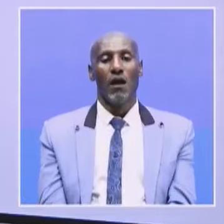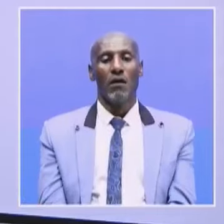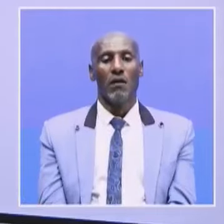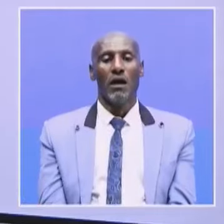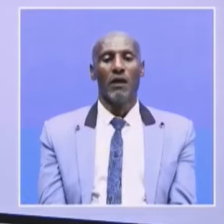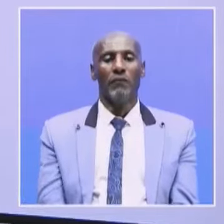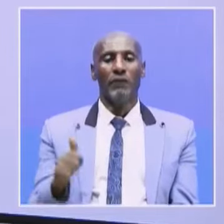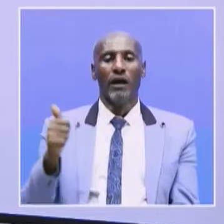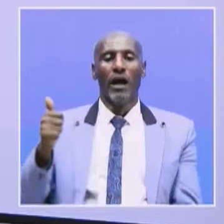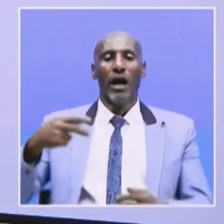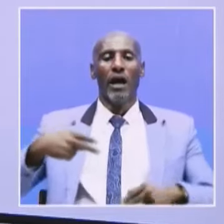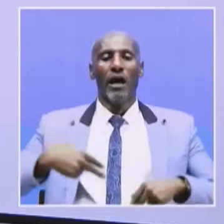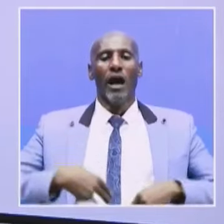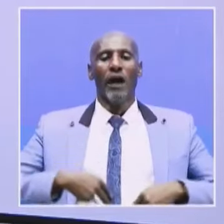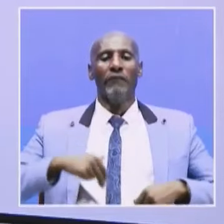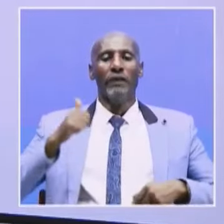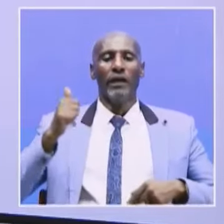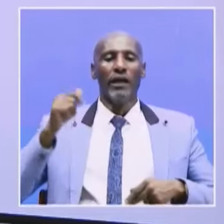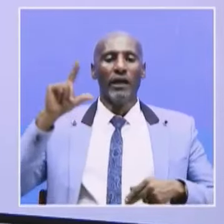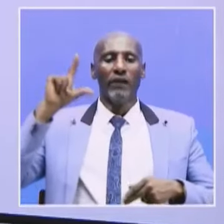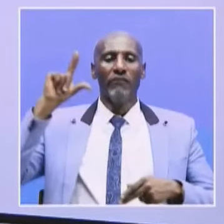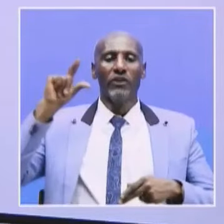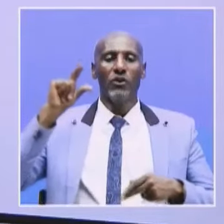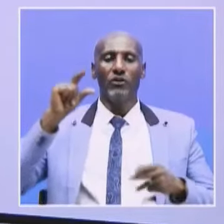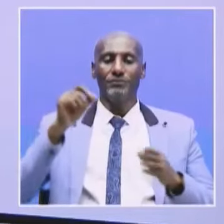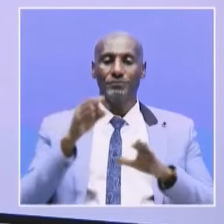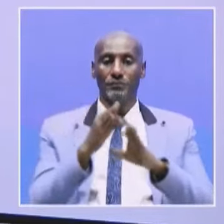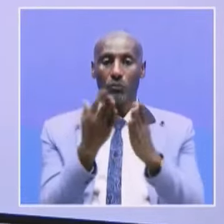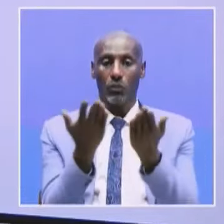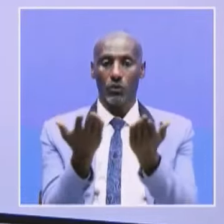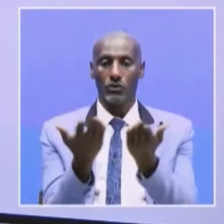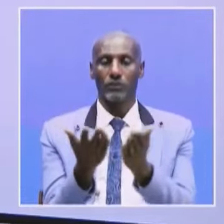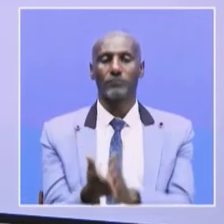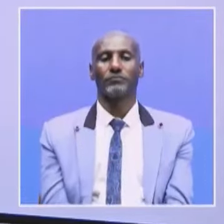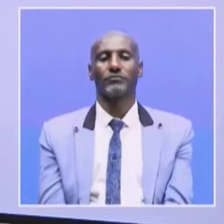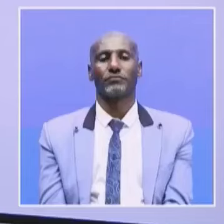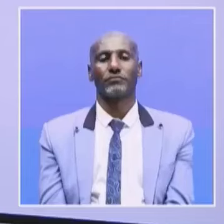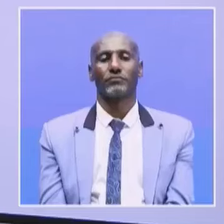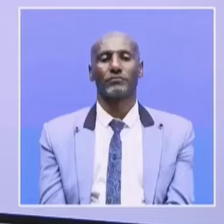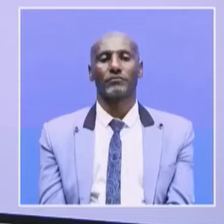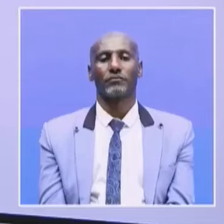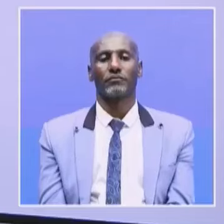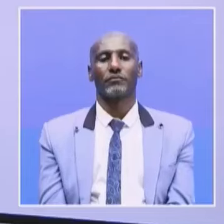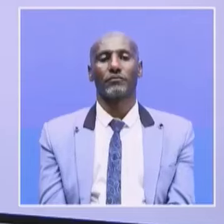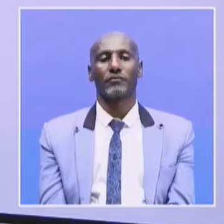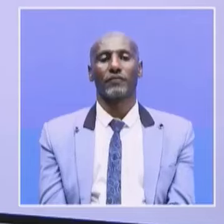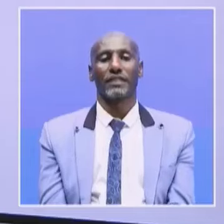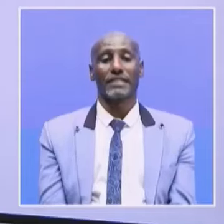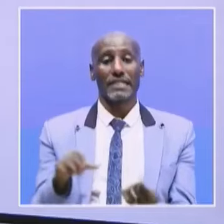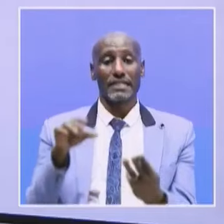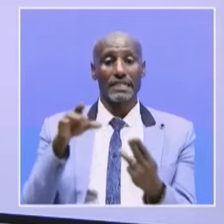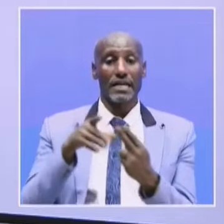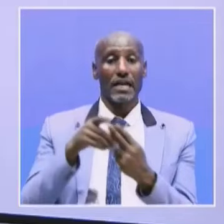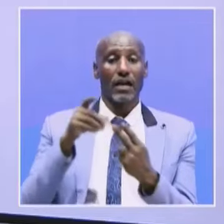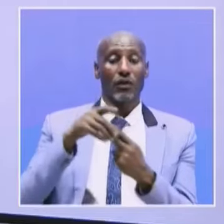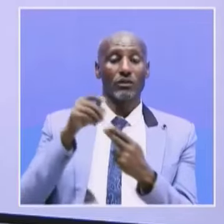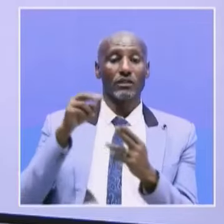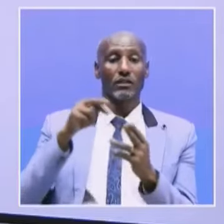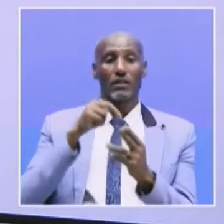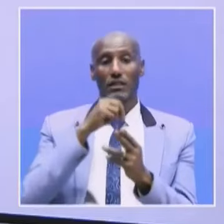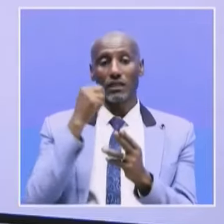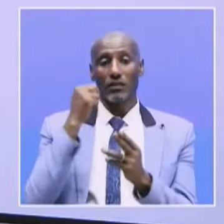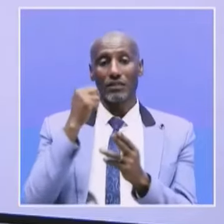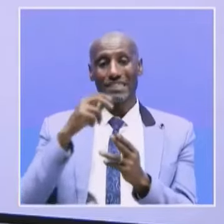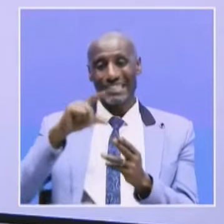I have a few books. I have a few books. This is a countable noun. When we come to a